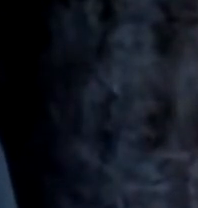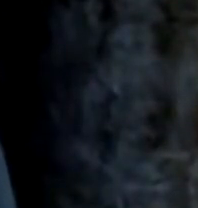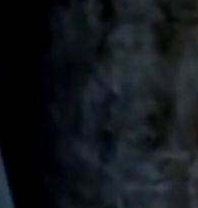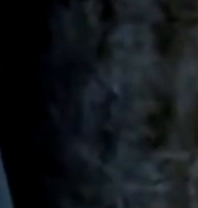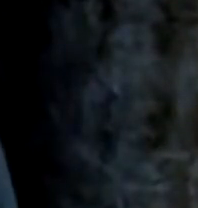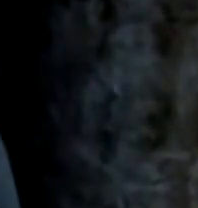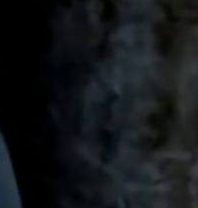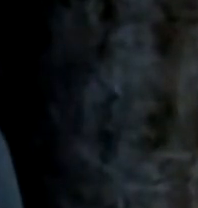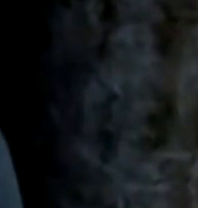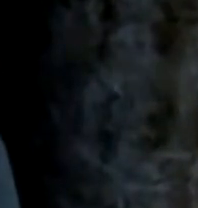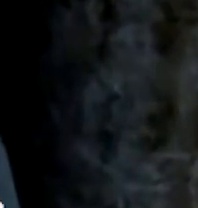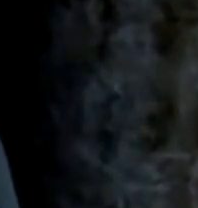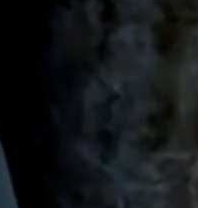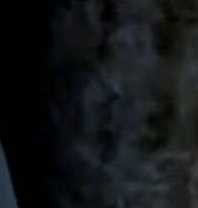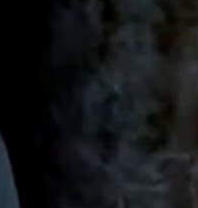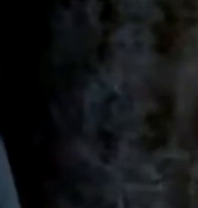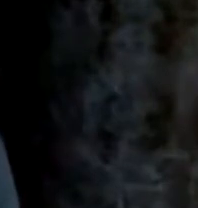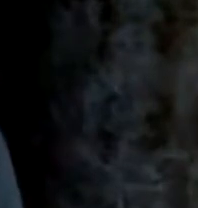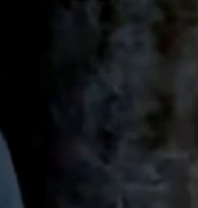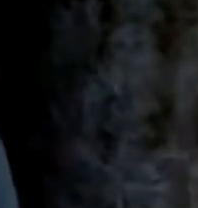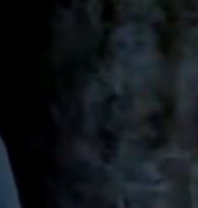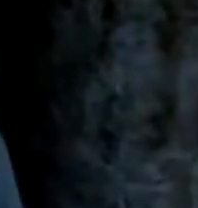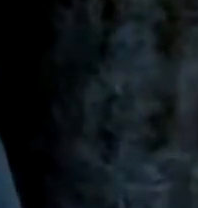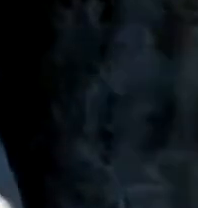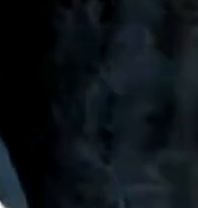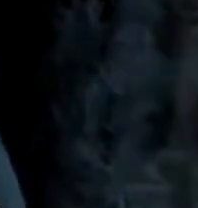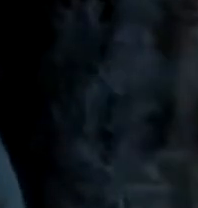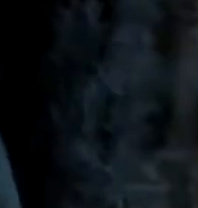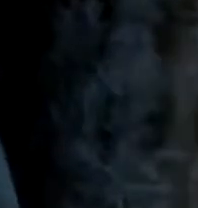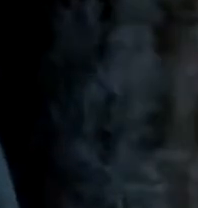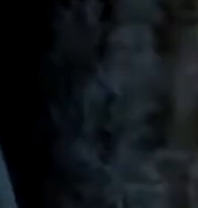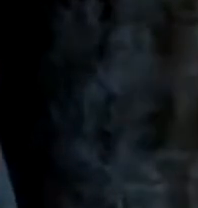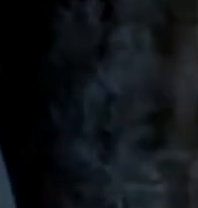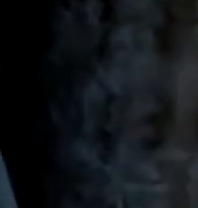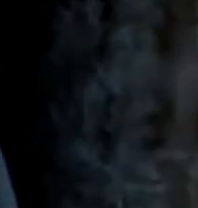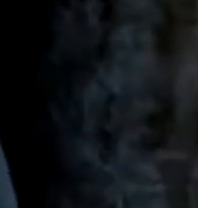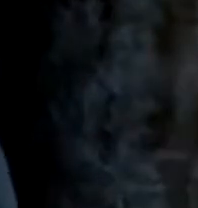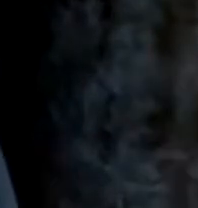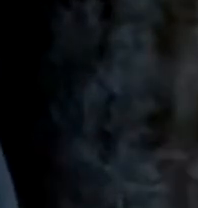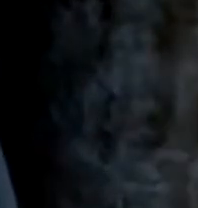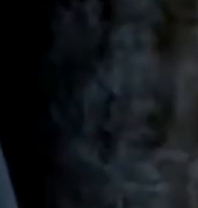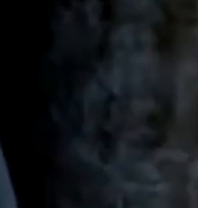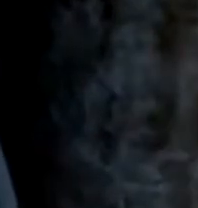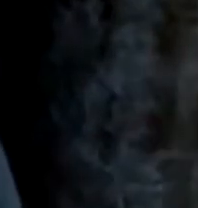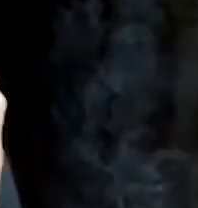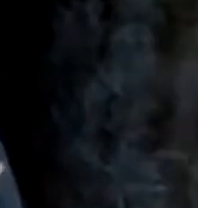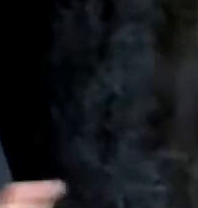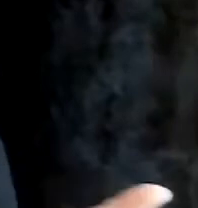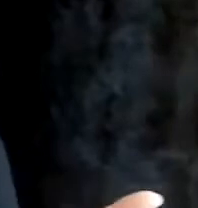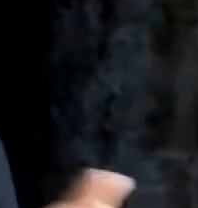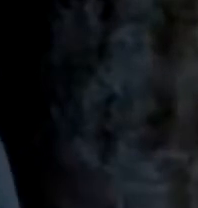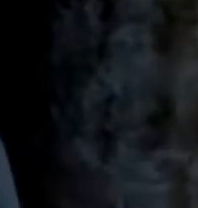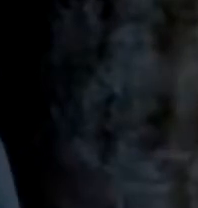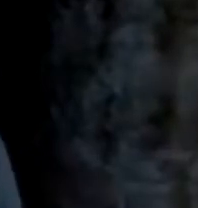where she is a lecturer at home and abroad. She